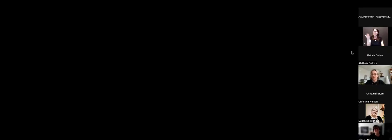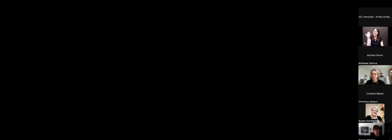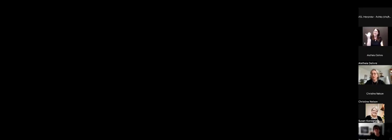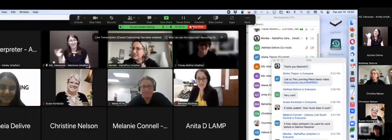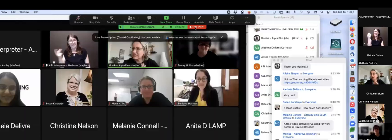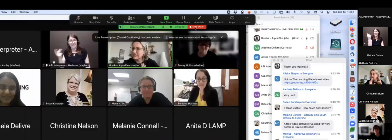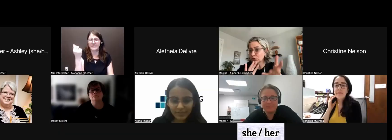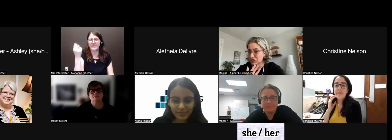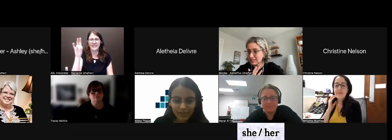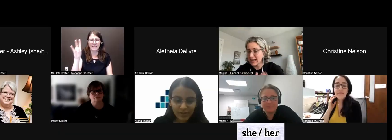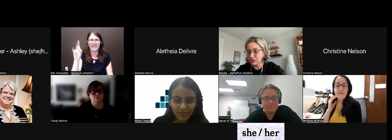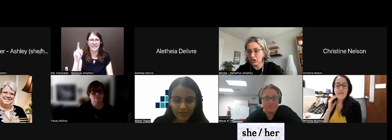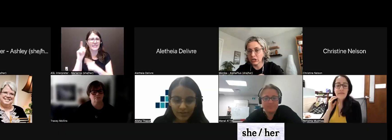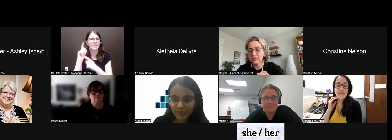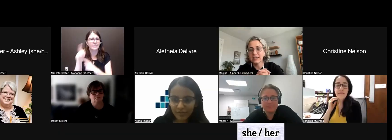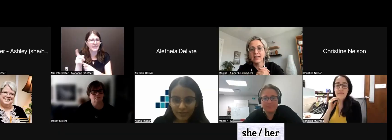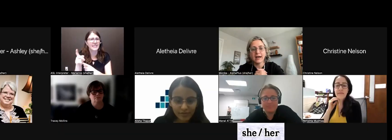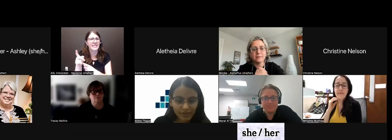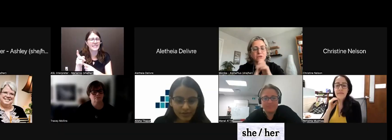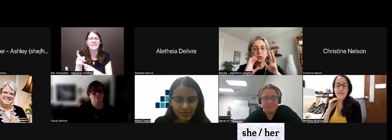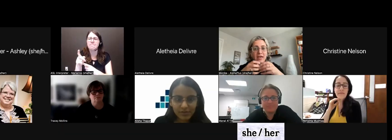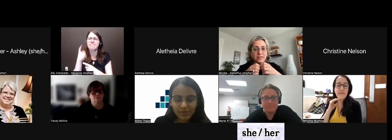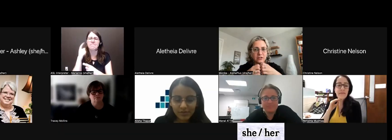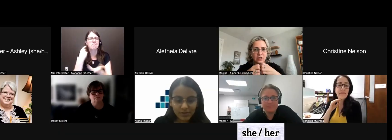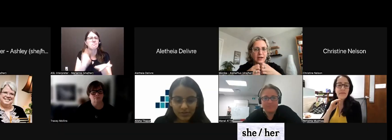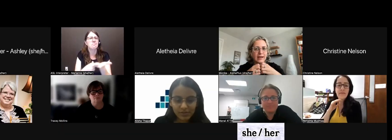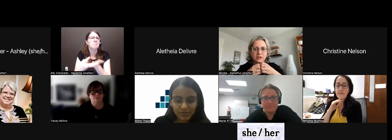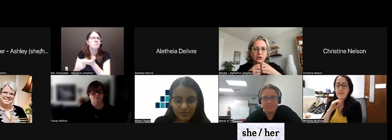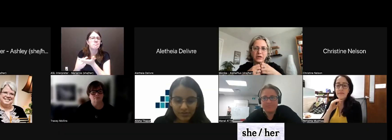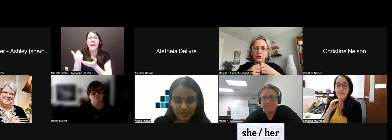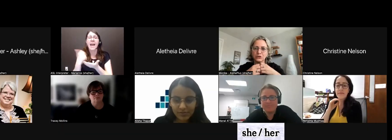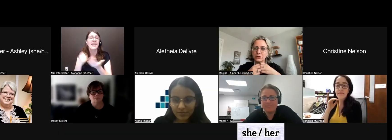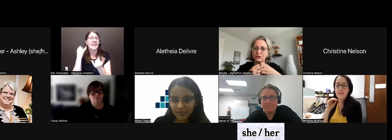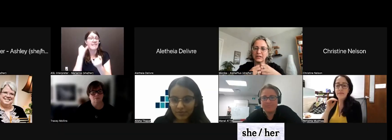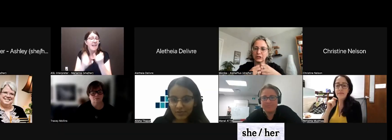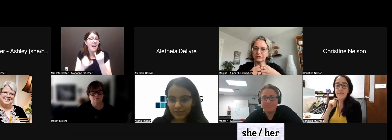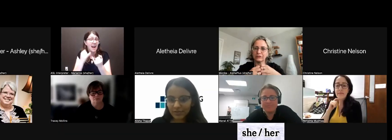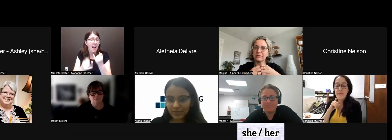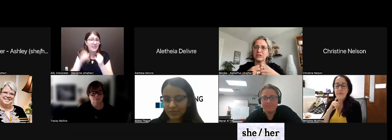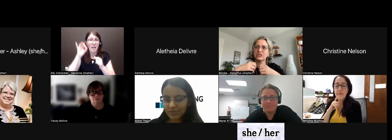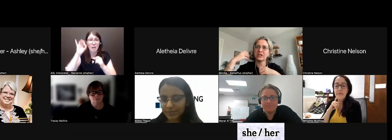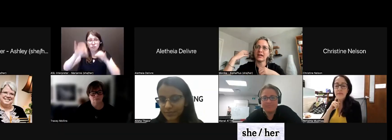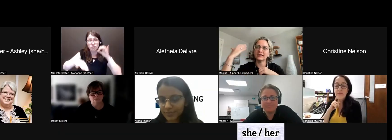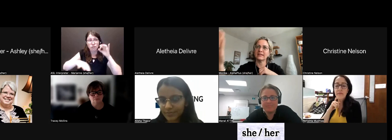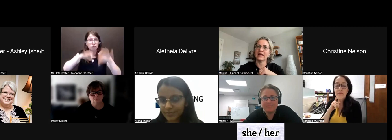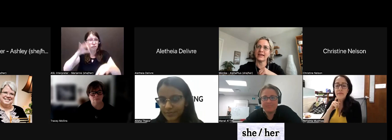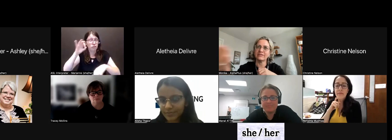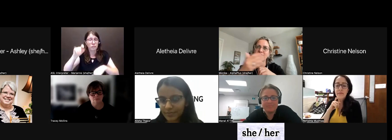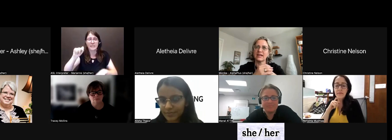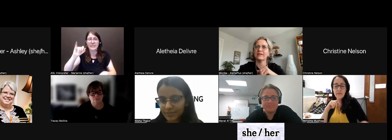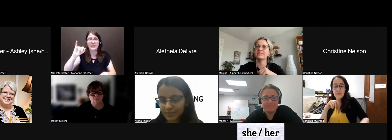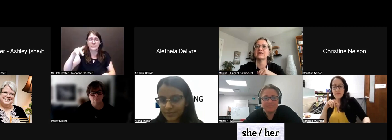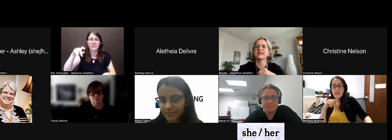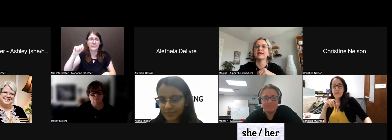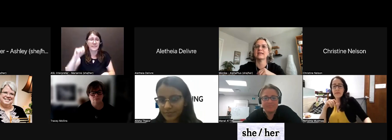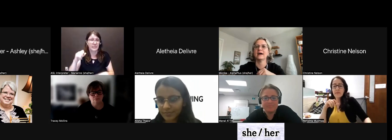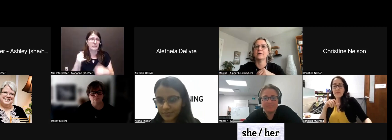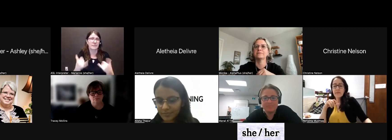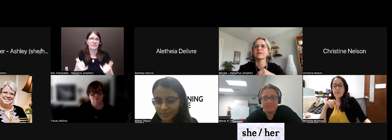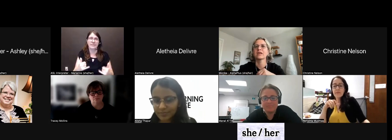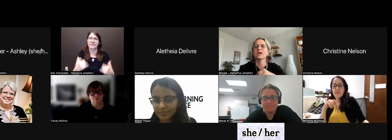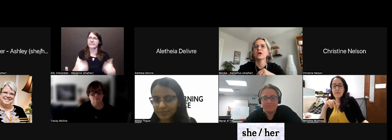pieces we may want to just touch on. So I thought, I know we are using a lot of information here, and then I have seen